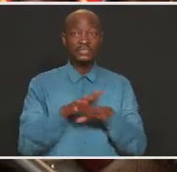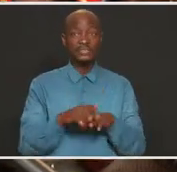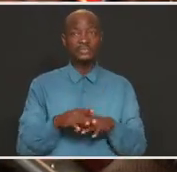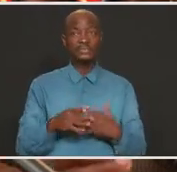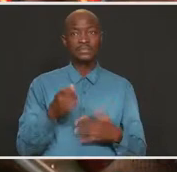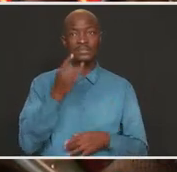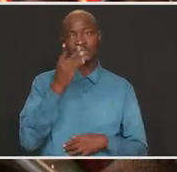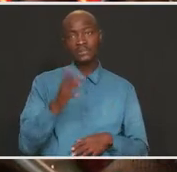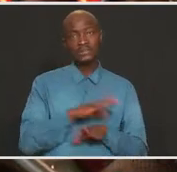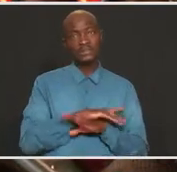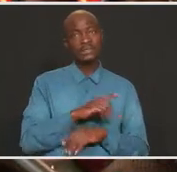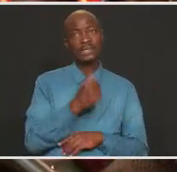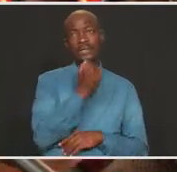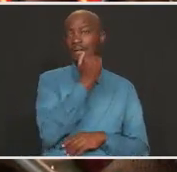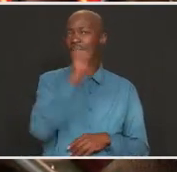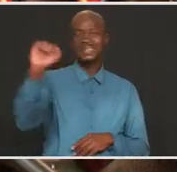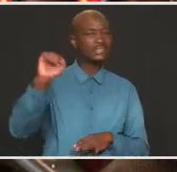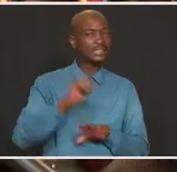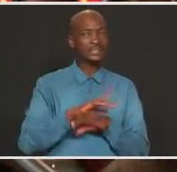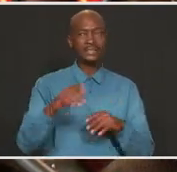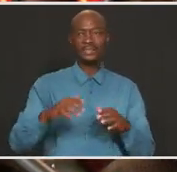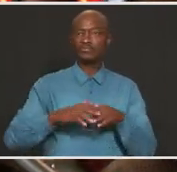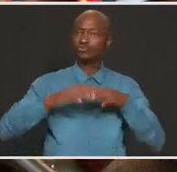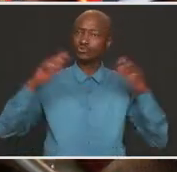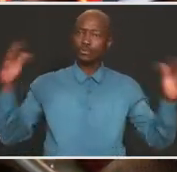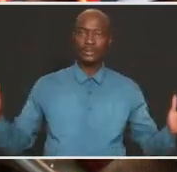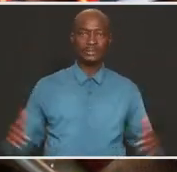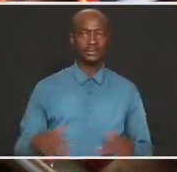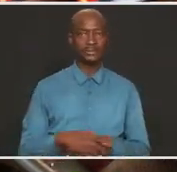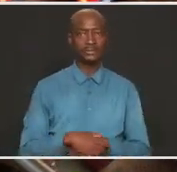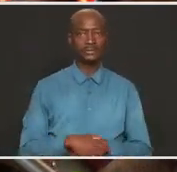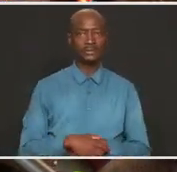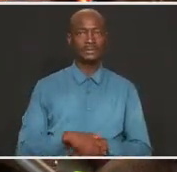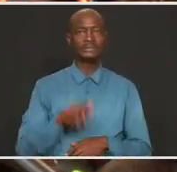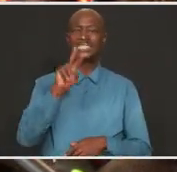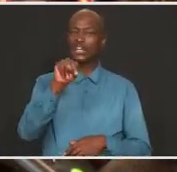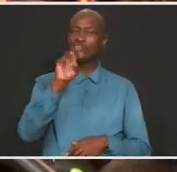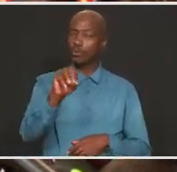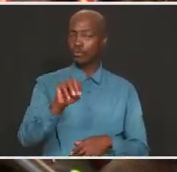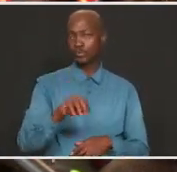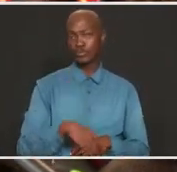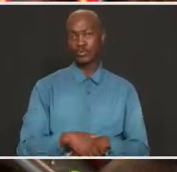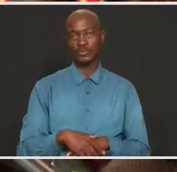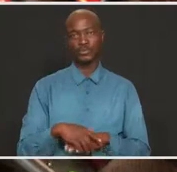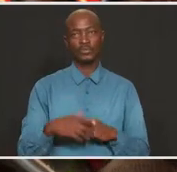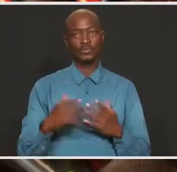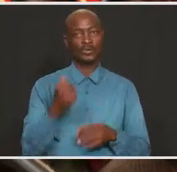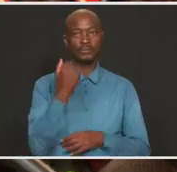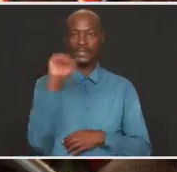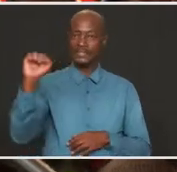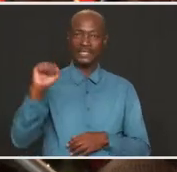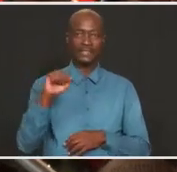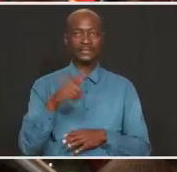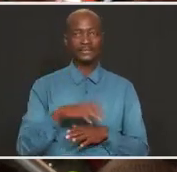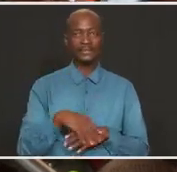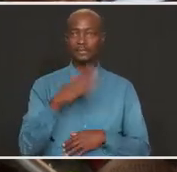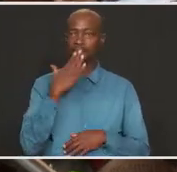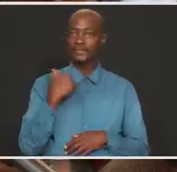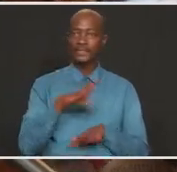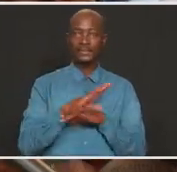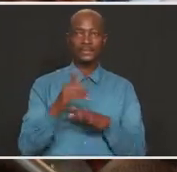so please I'm rejecting it kakulu I'm saying no I'm rejecting it but please